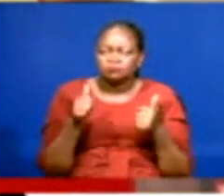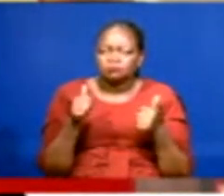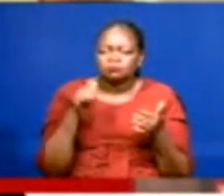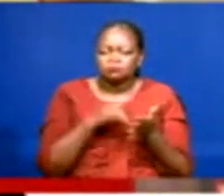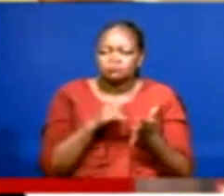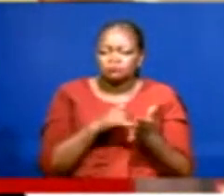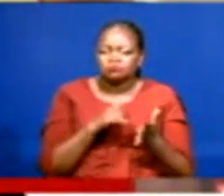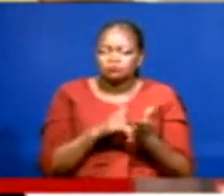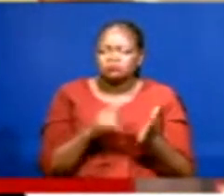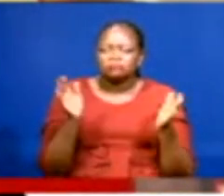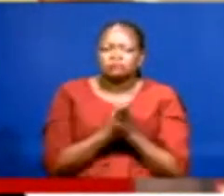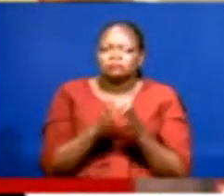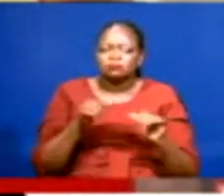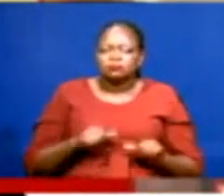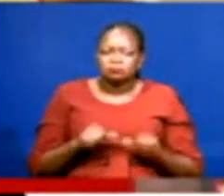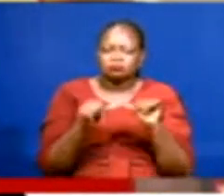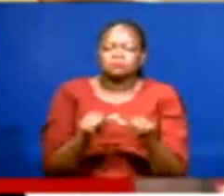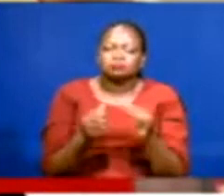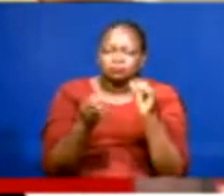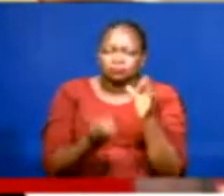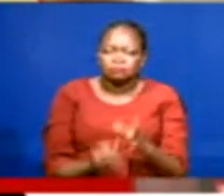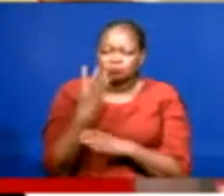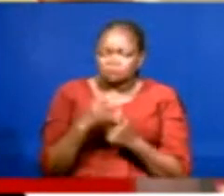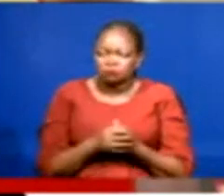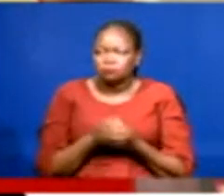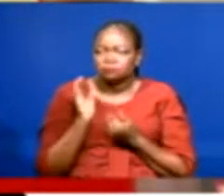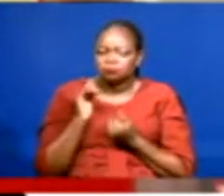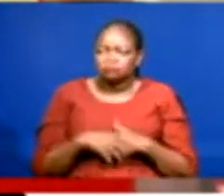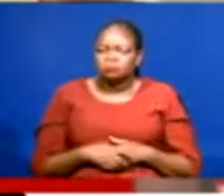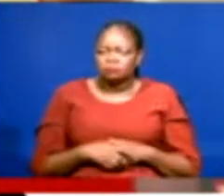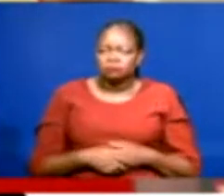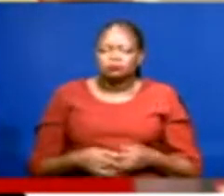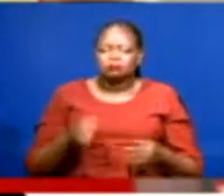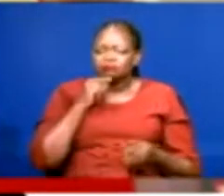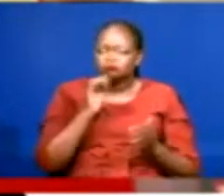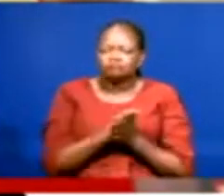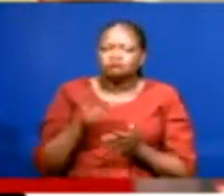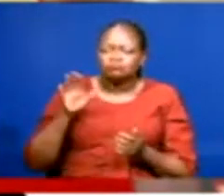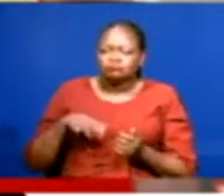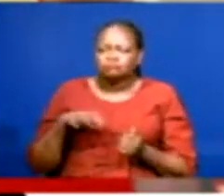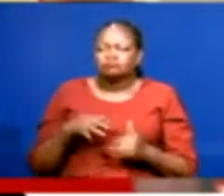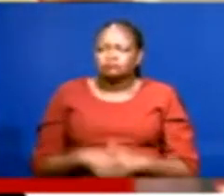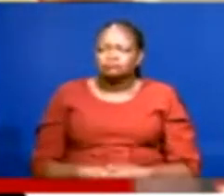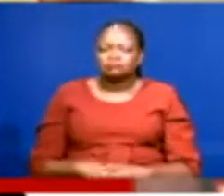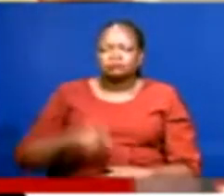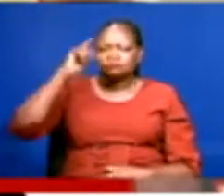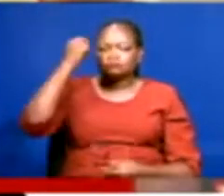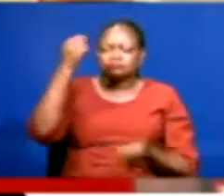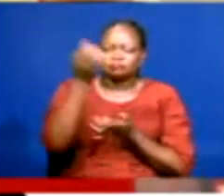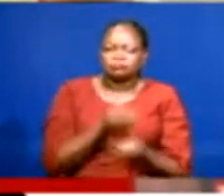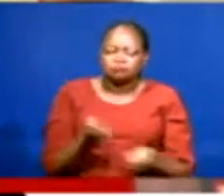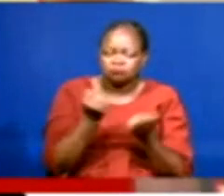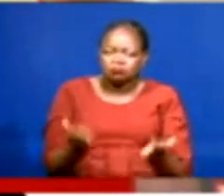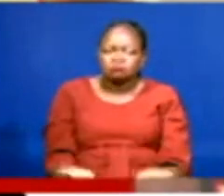inclusive, and sustainable growth trajectory. Ladies and gentlemen, Kenya's economic